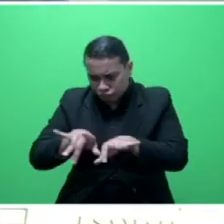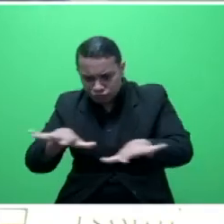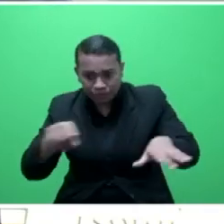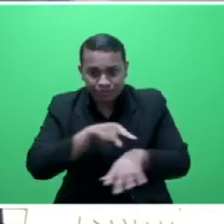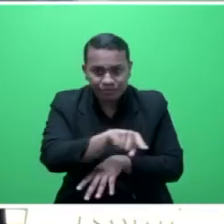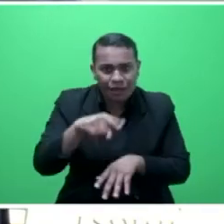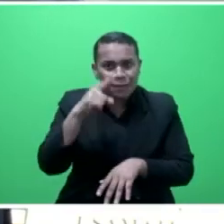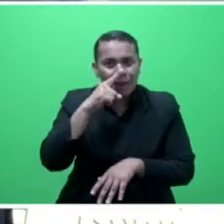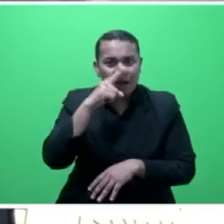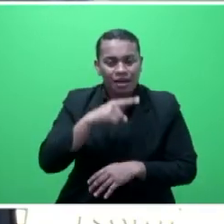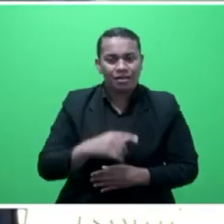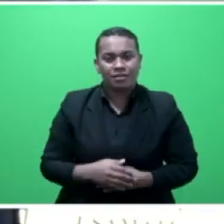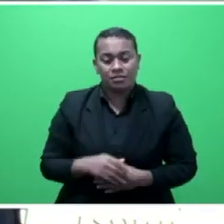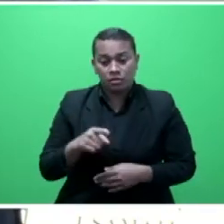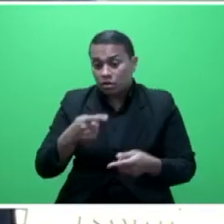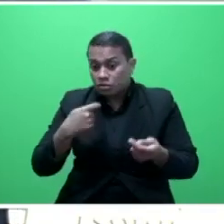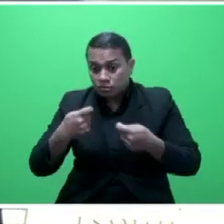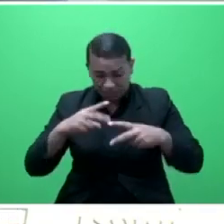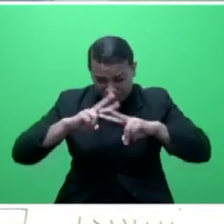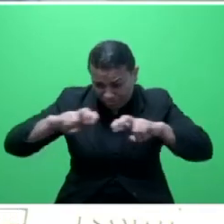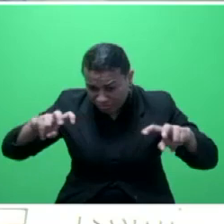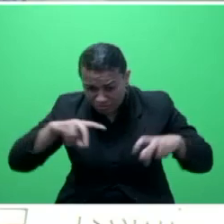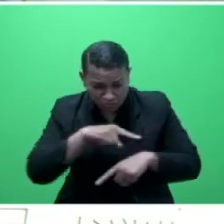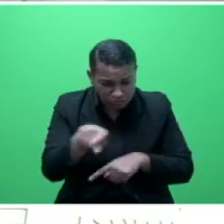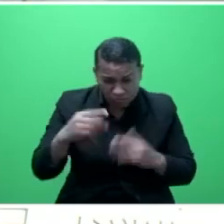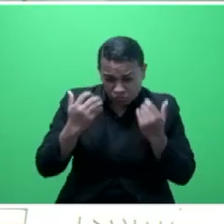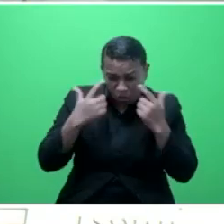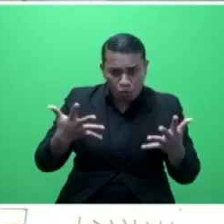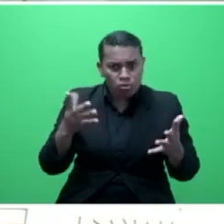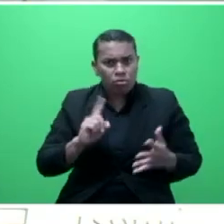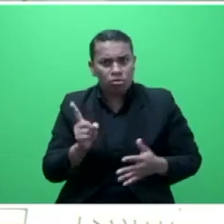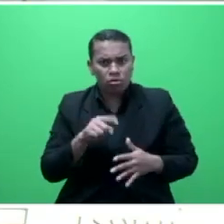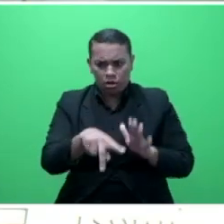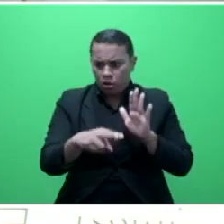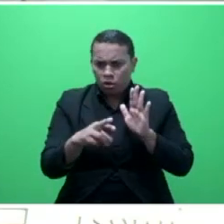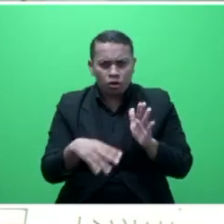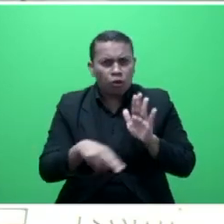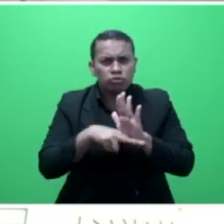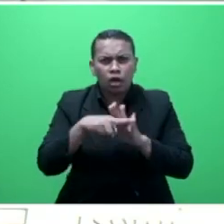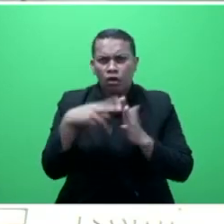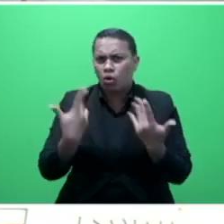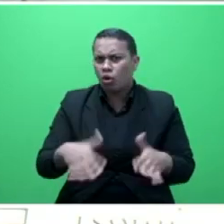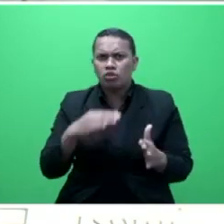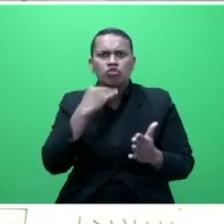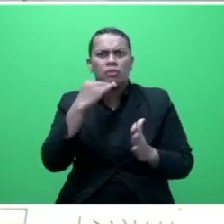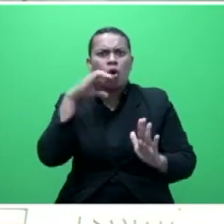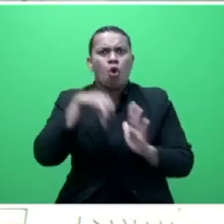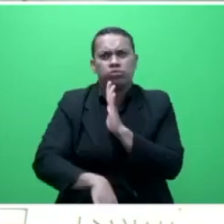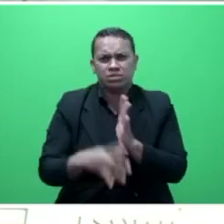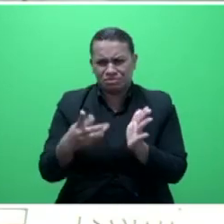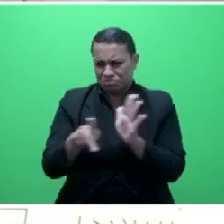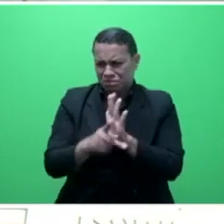survey has shown that Fijian resorts and hotels can be overpriced, especially when it comes to food and beverage